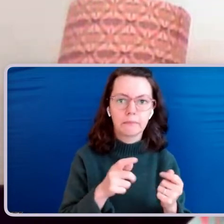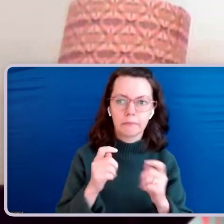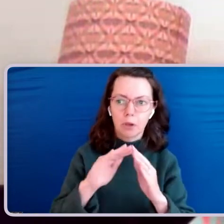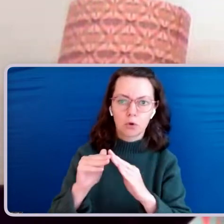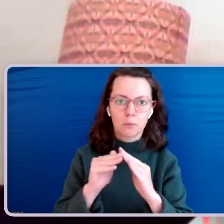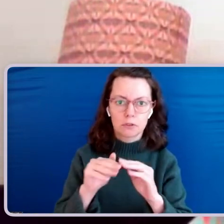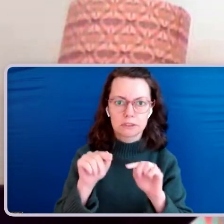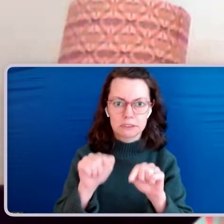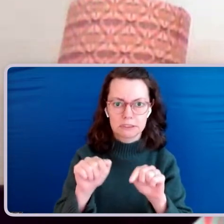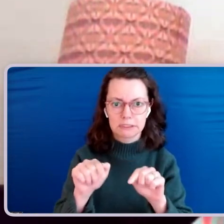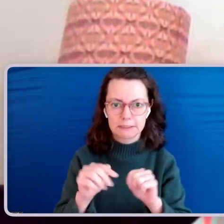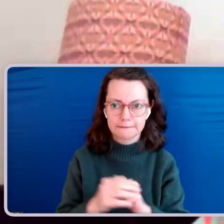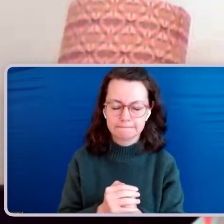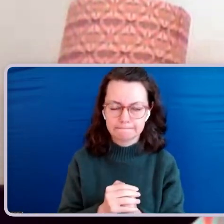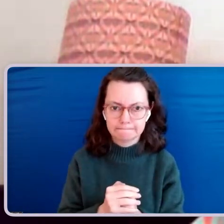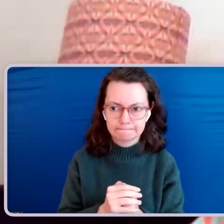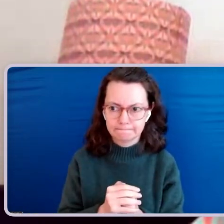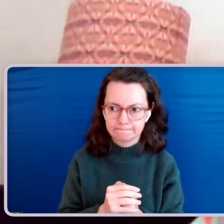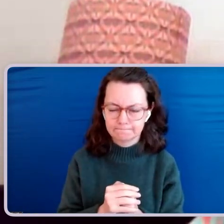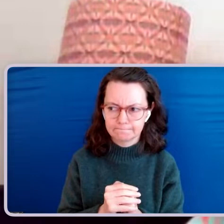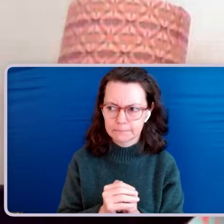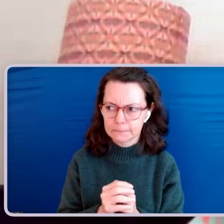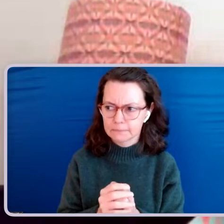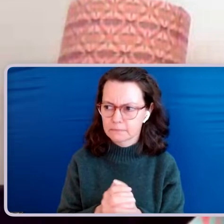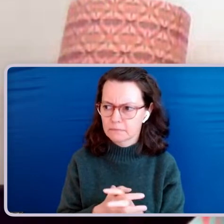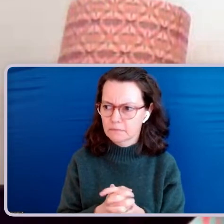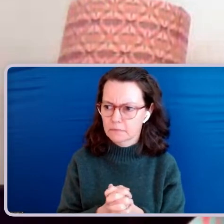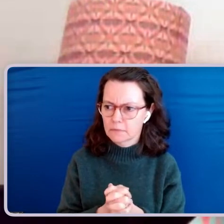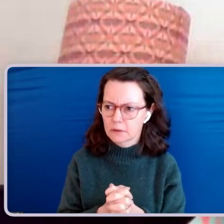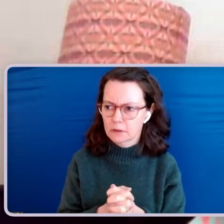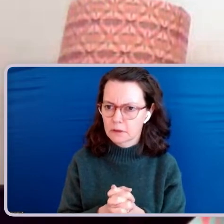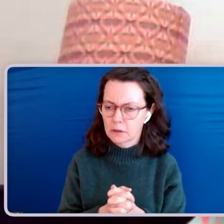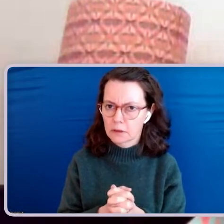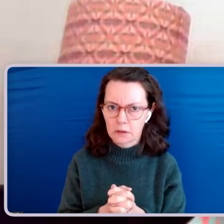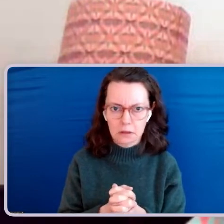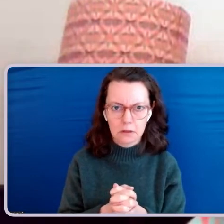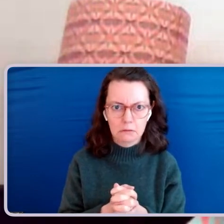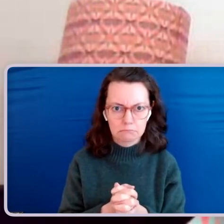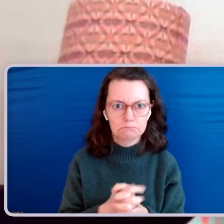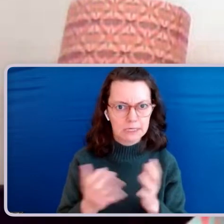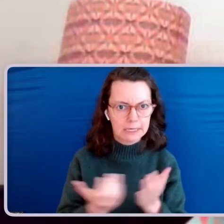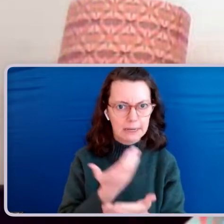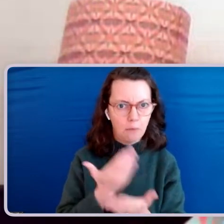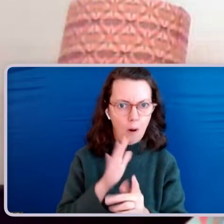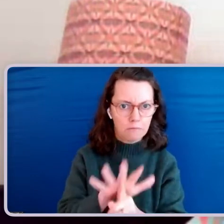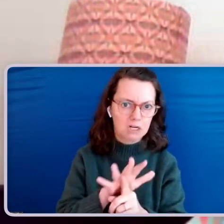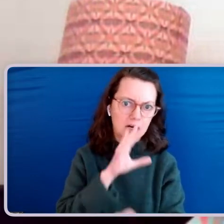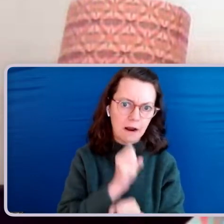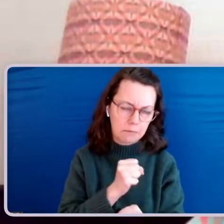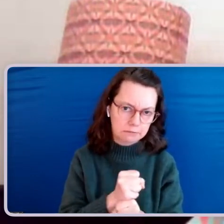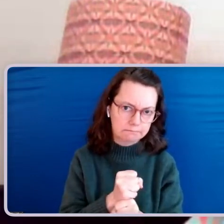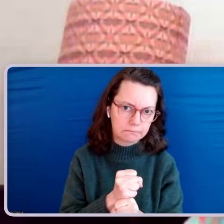us, I think a big one is maintaining the pressure on governments and